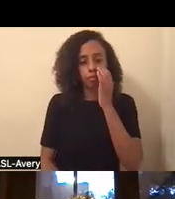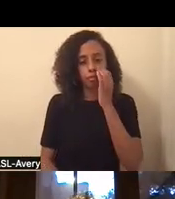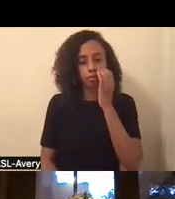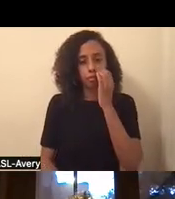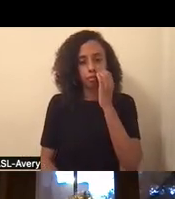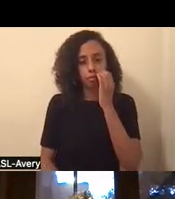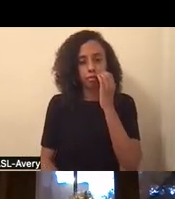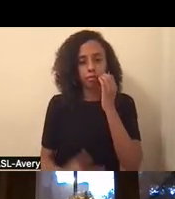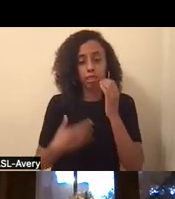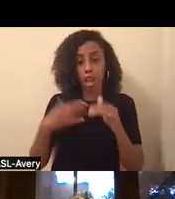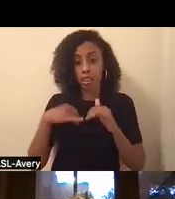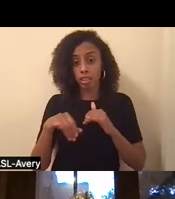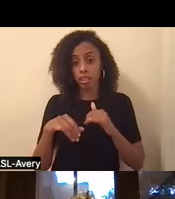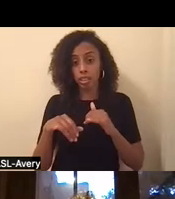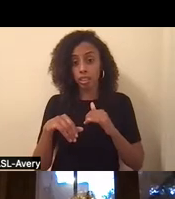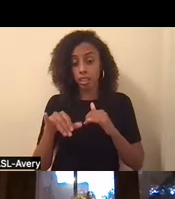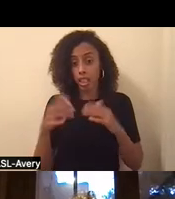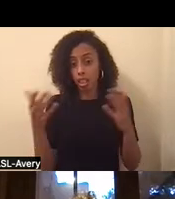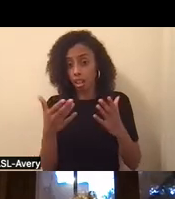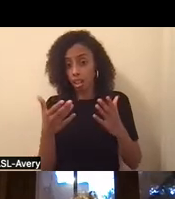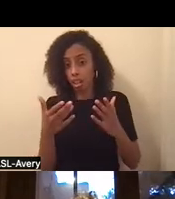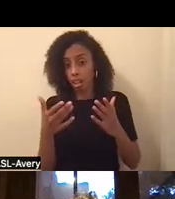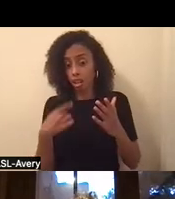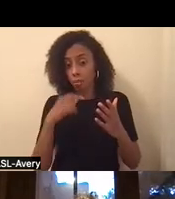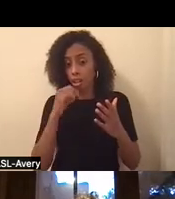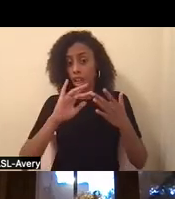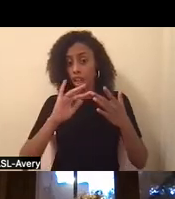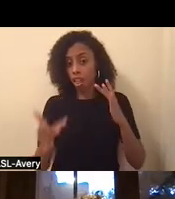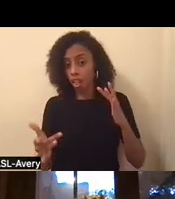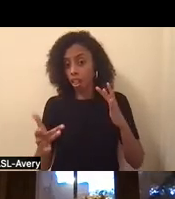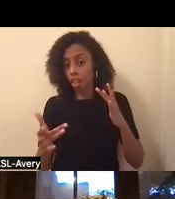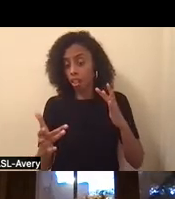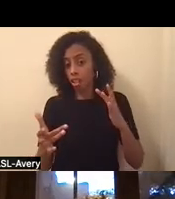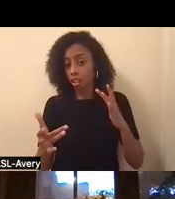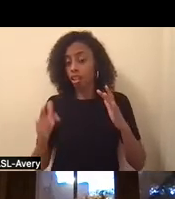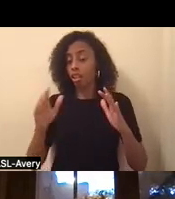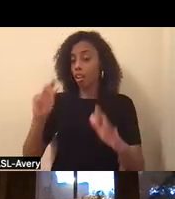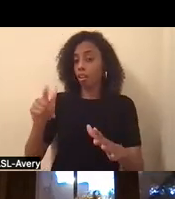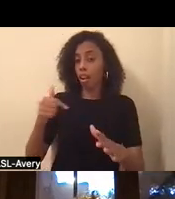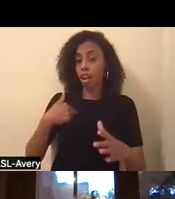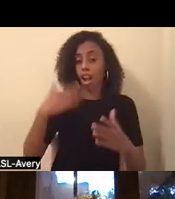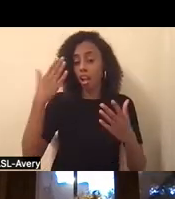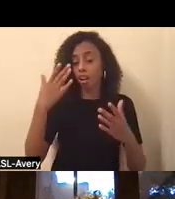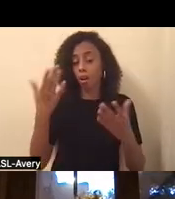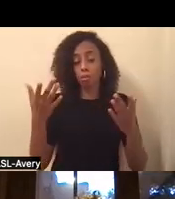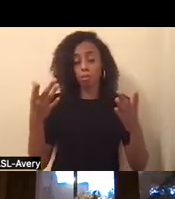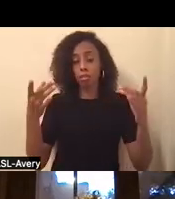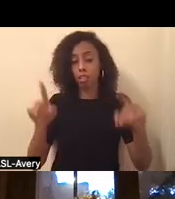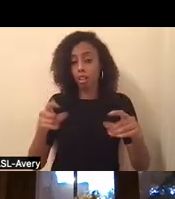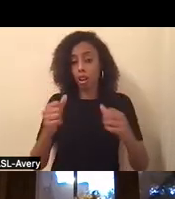Am I still here for you? I haven't dropped off again, have I? Okay. I don't know what's going on with this